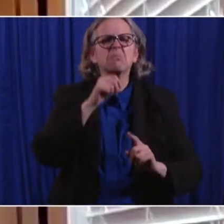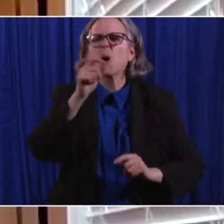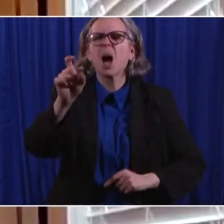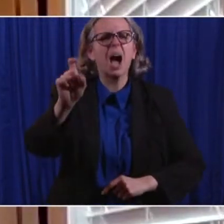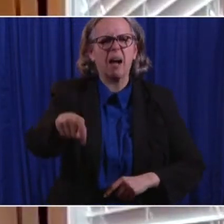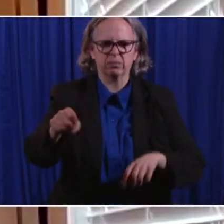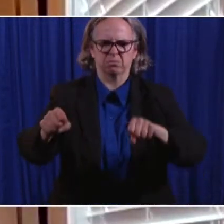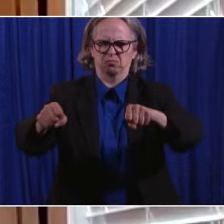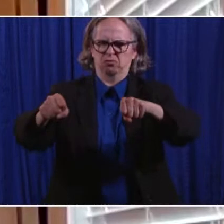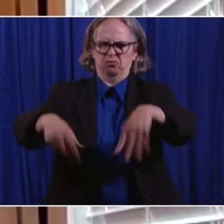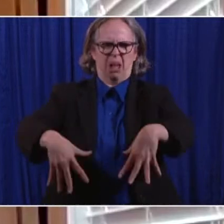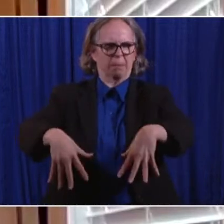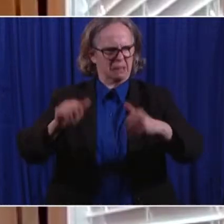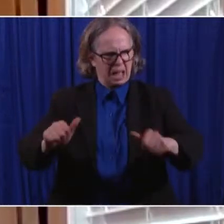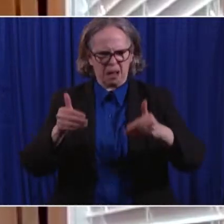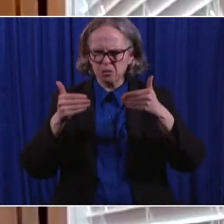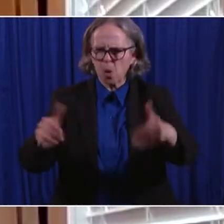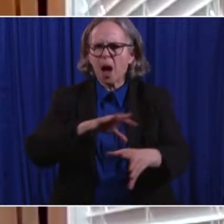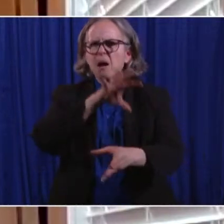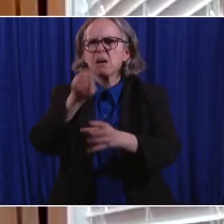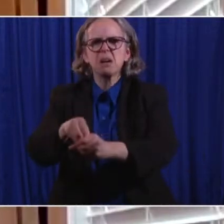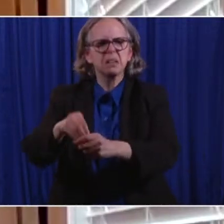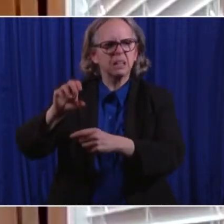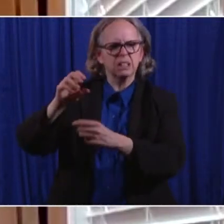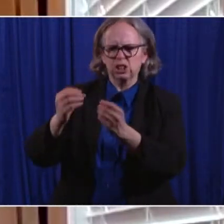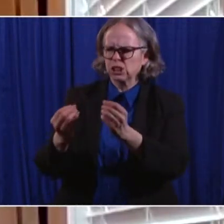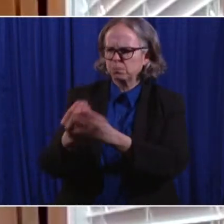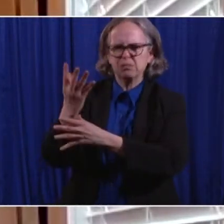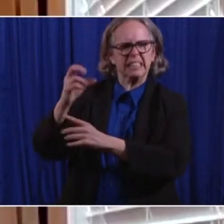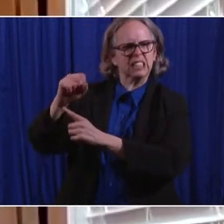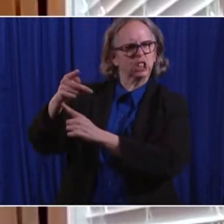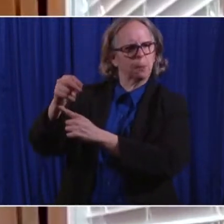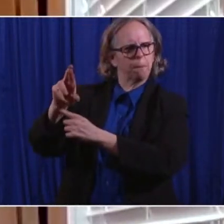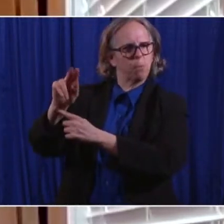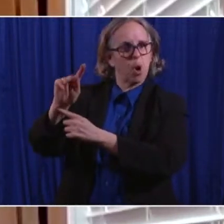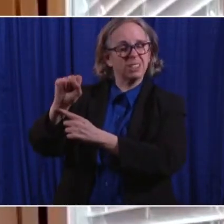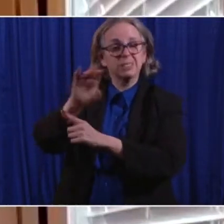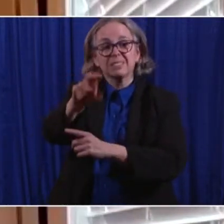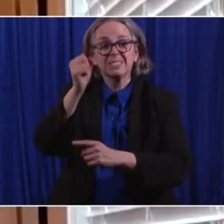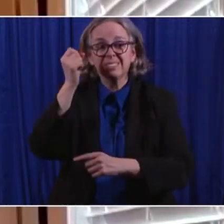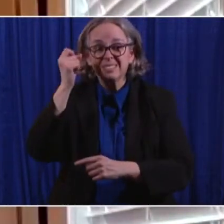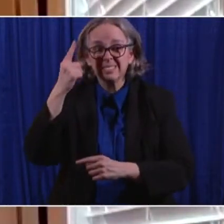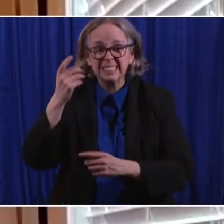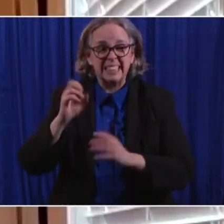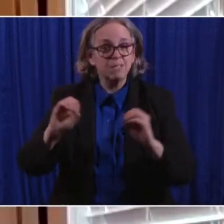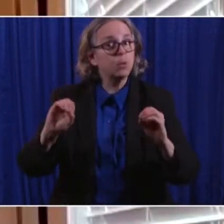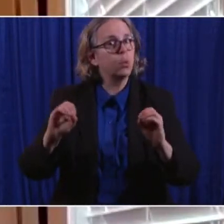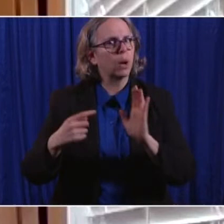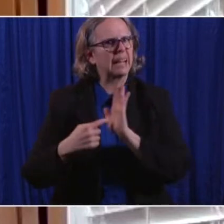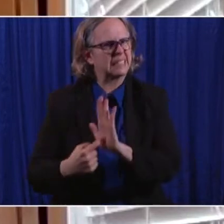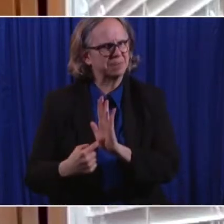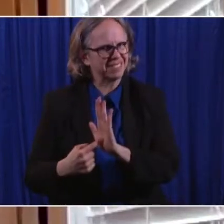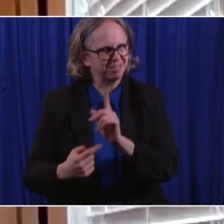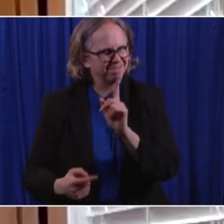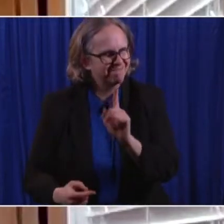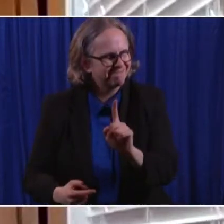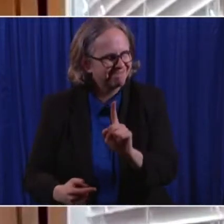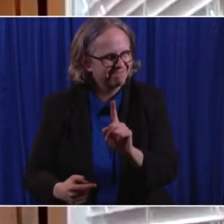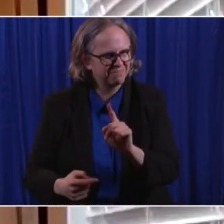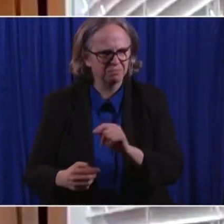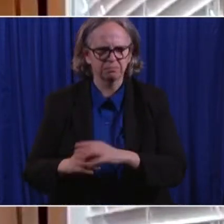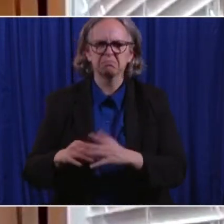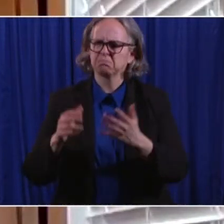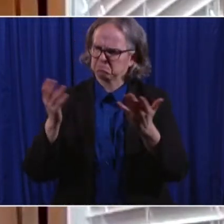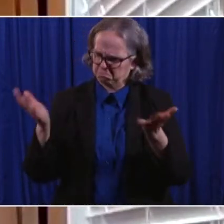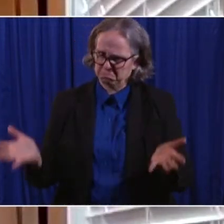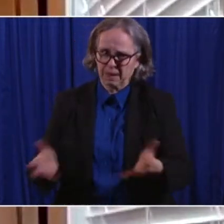to participate in organized sports activities as long as they remain symptom-free and follow all the applicable